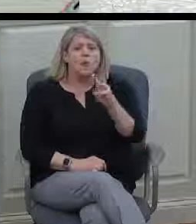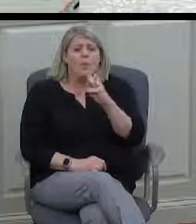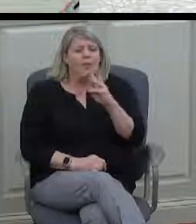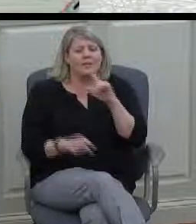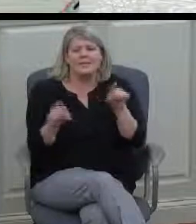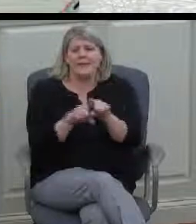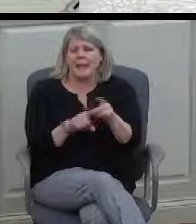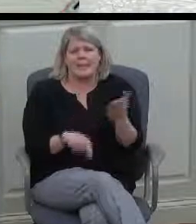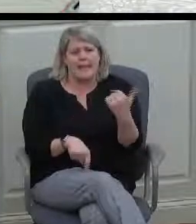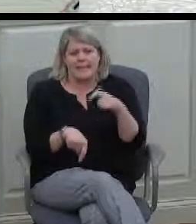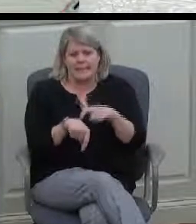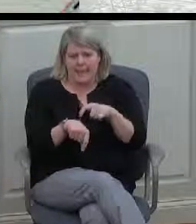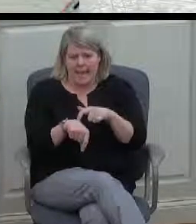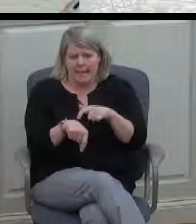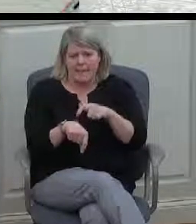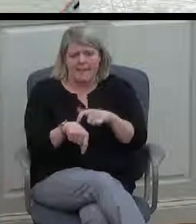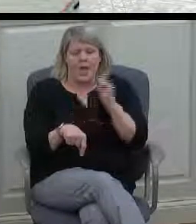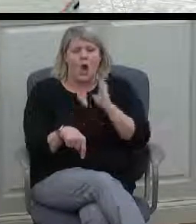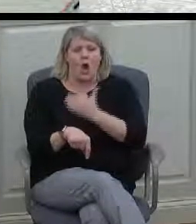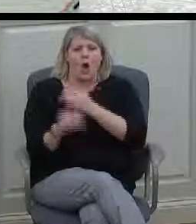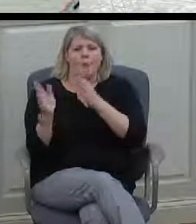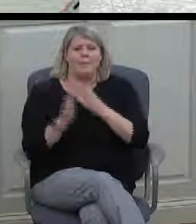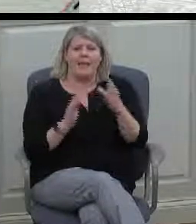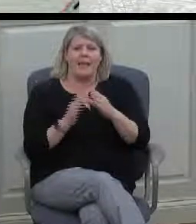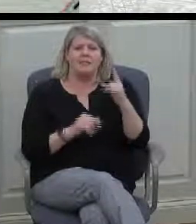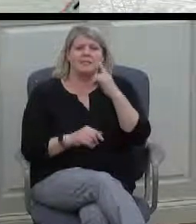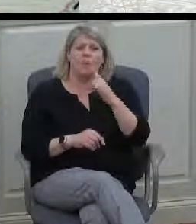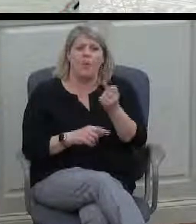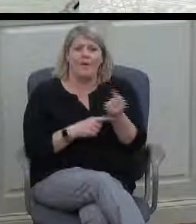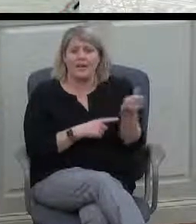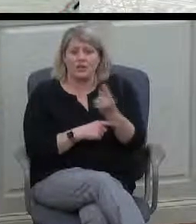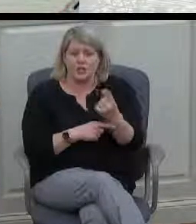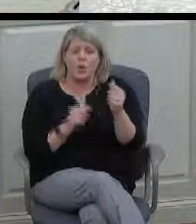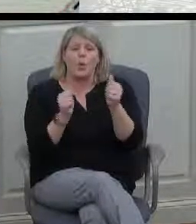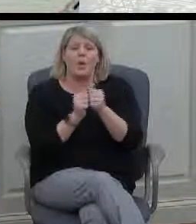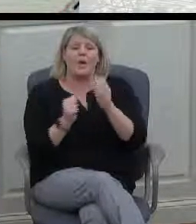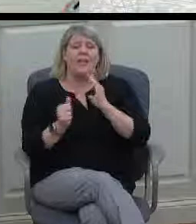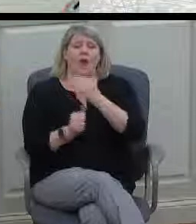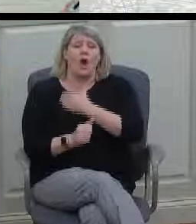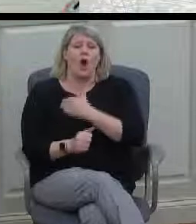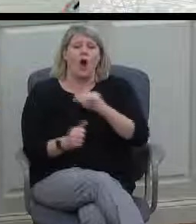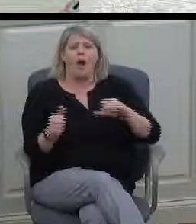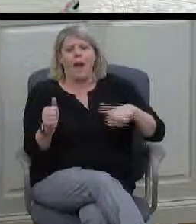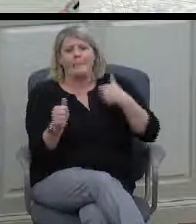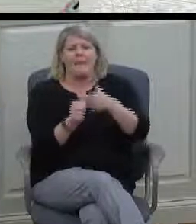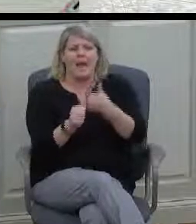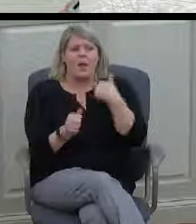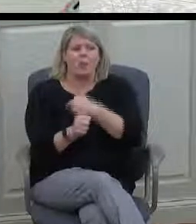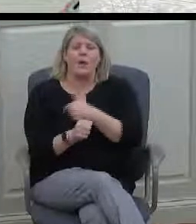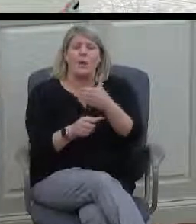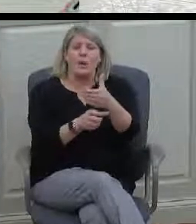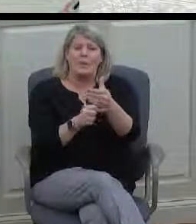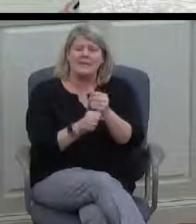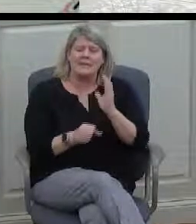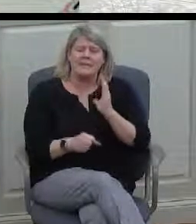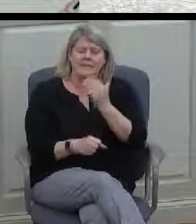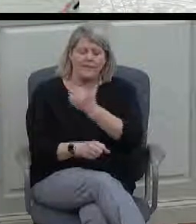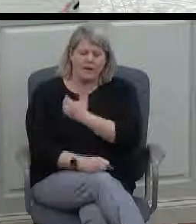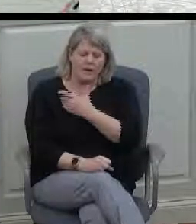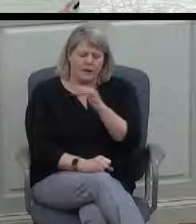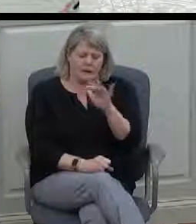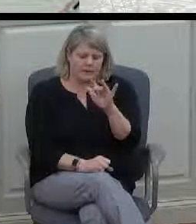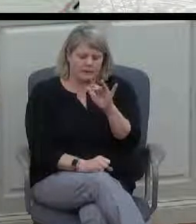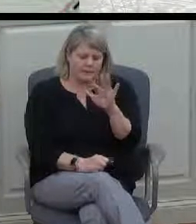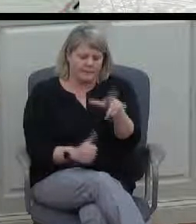last time, the upcoming plans for next fiscal year with the stormwater manual update. We received our initial,